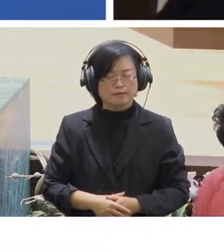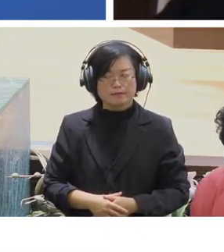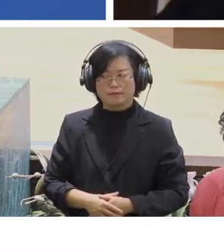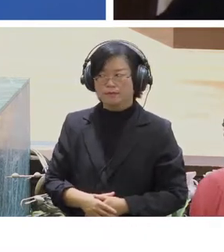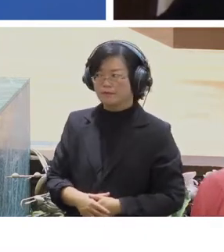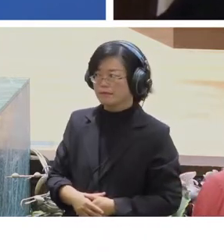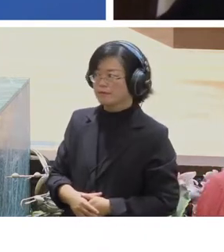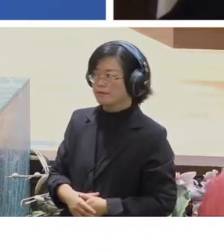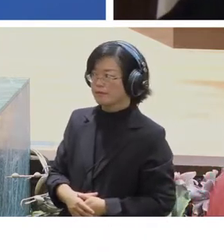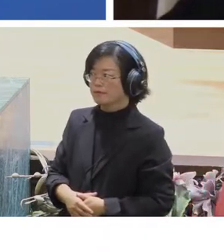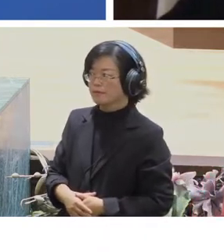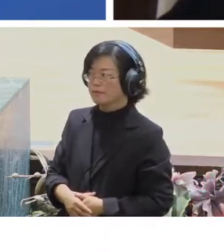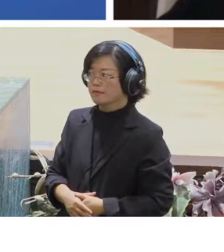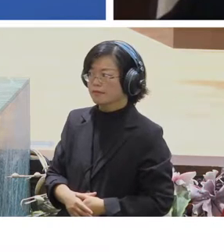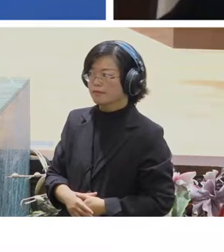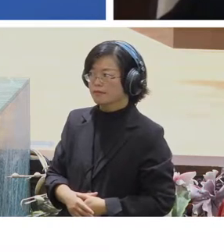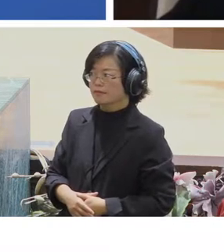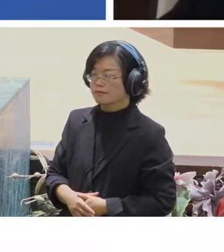we've got